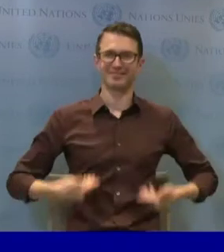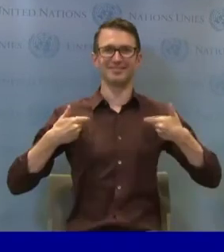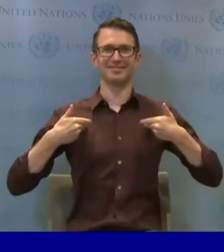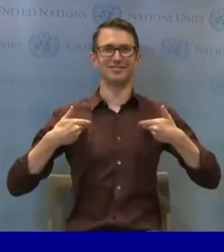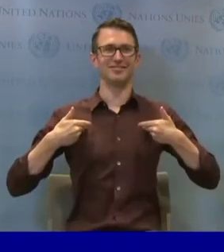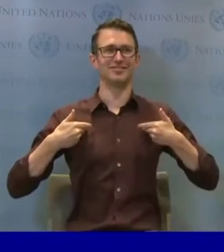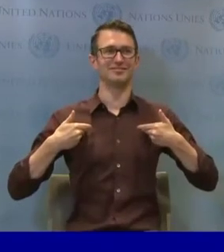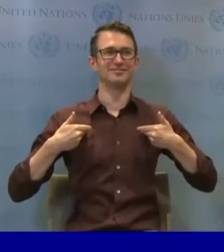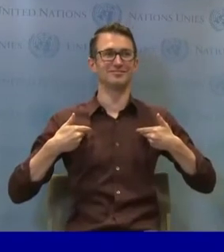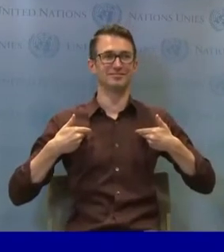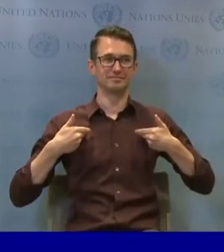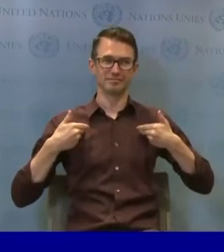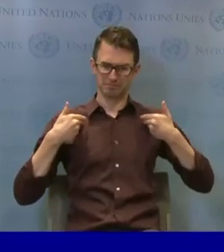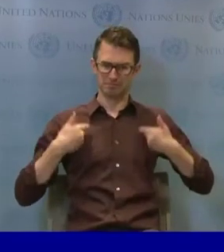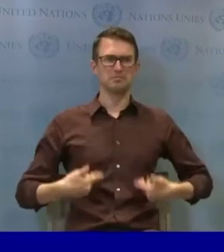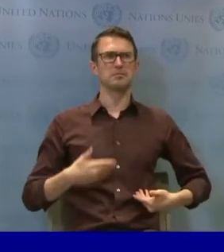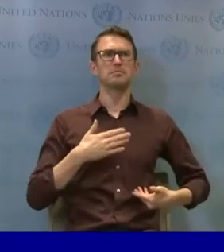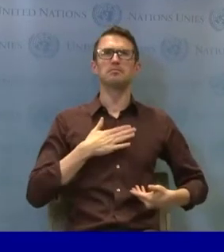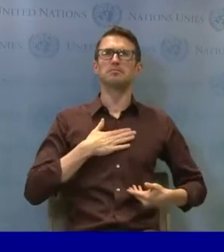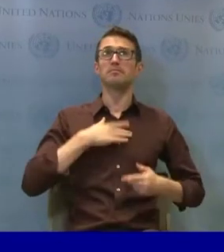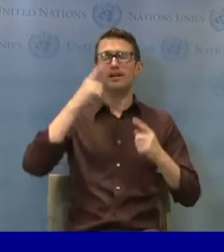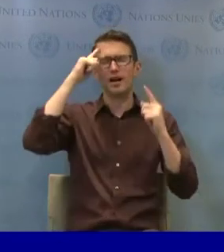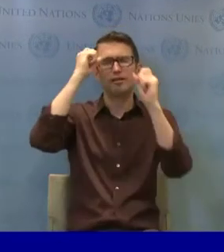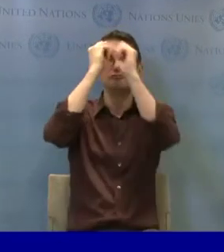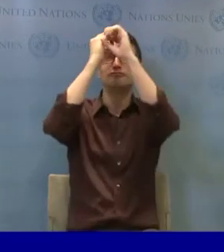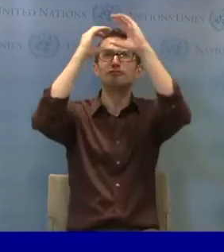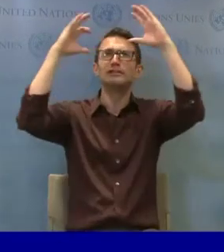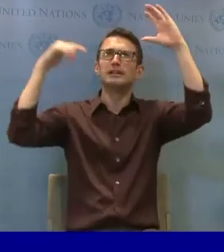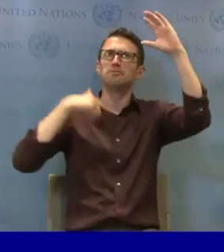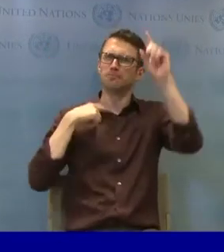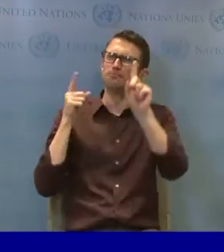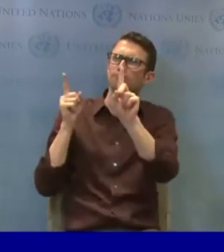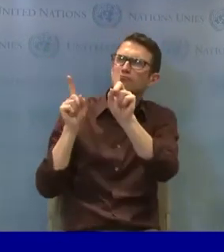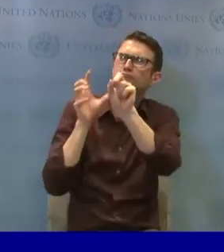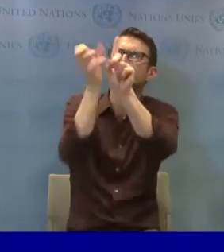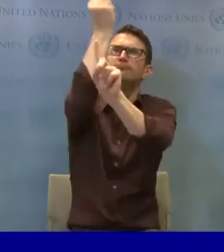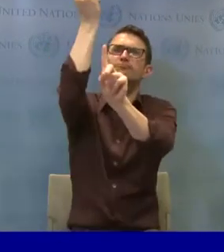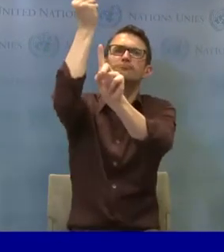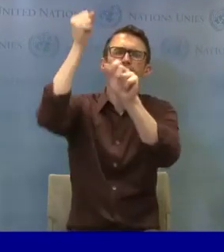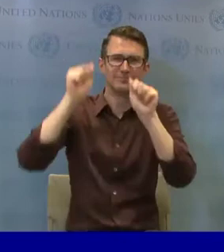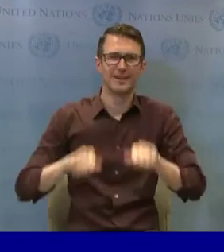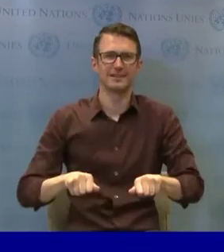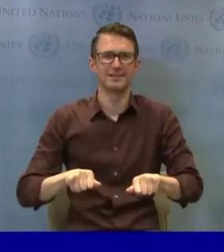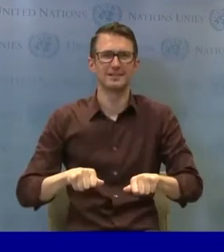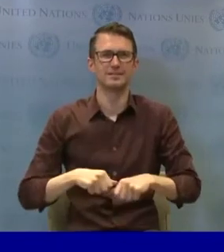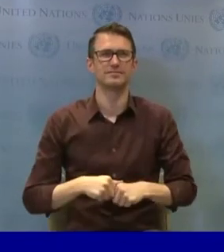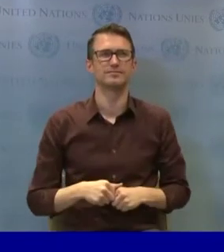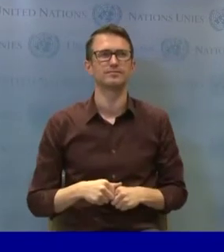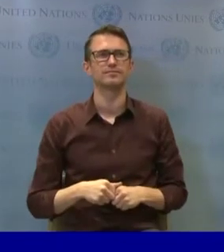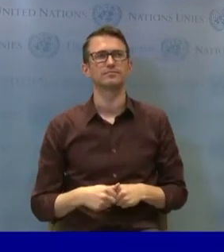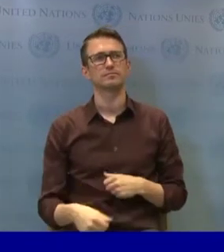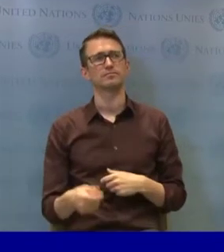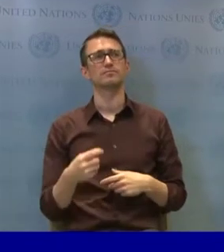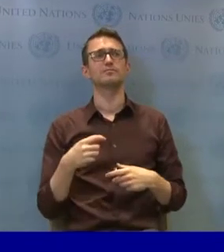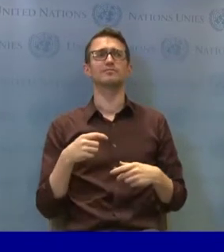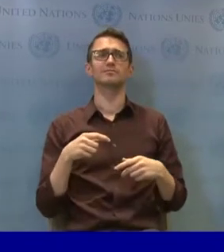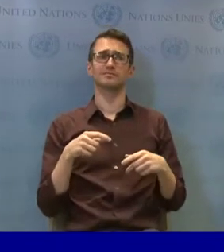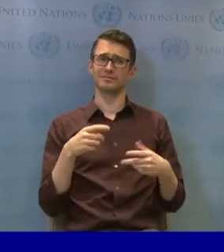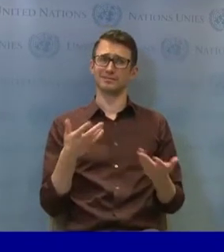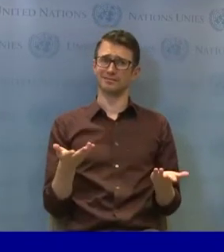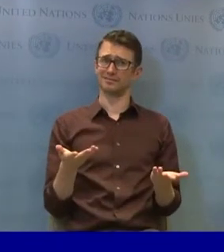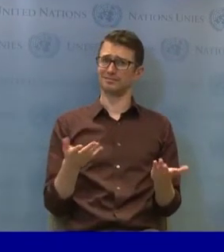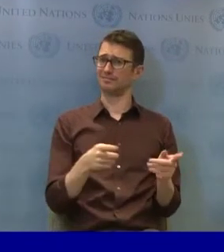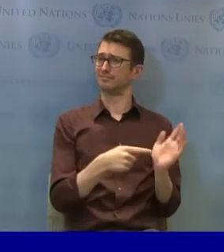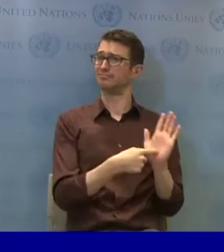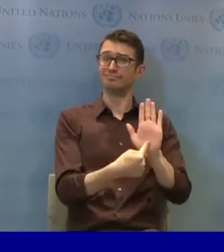dreams. It epitomizes the difficult struggle that most persons with disabilities experience in their lives when